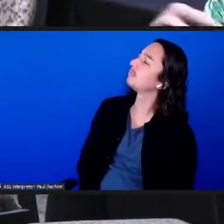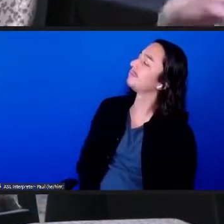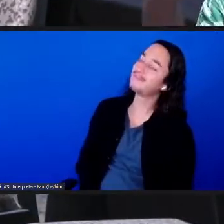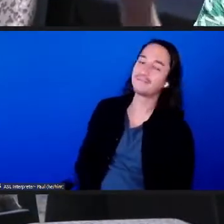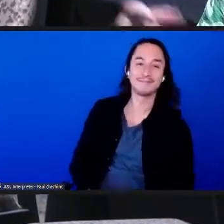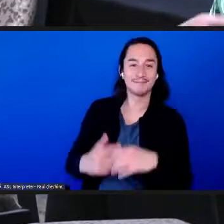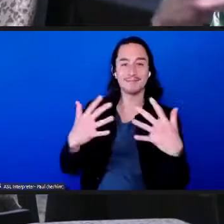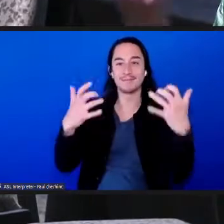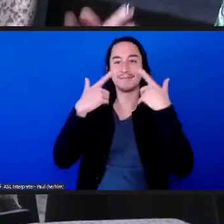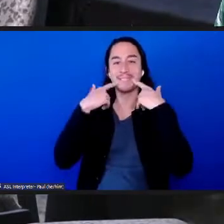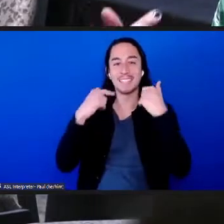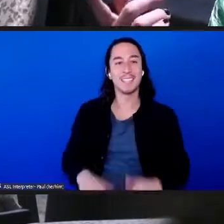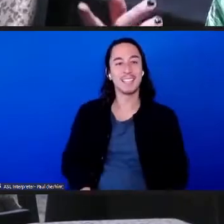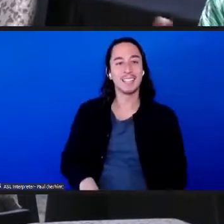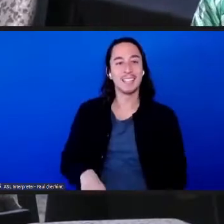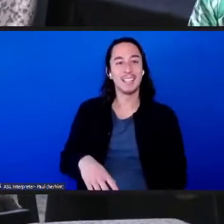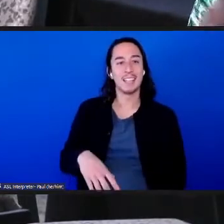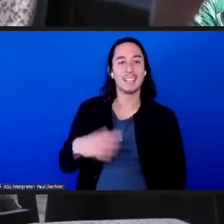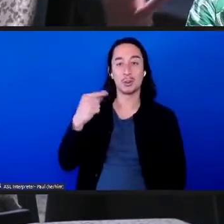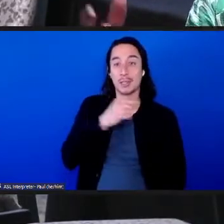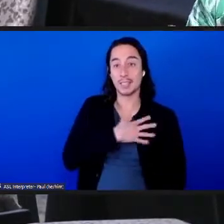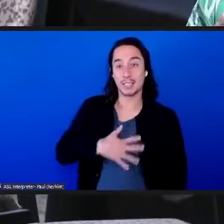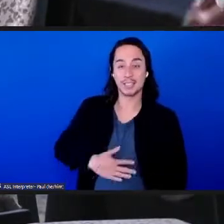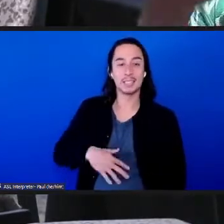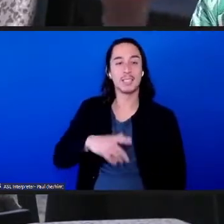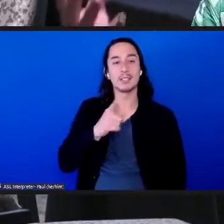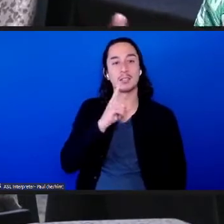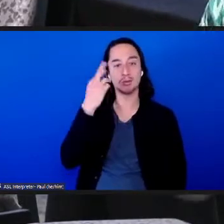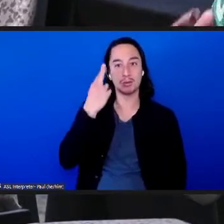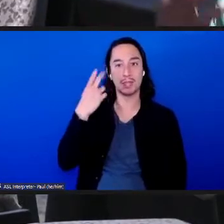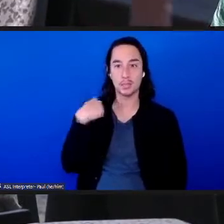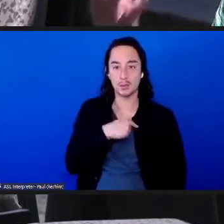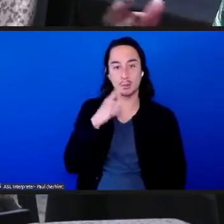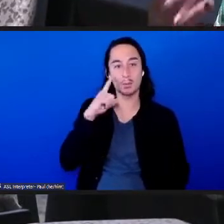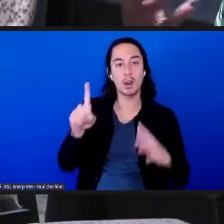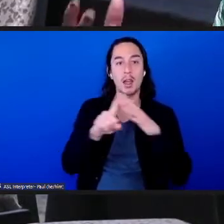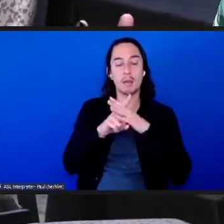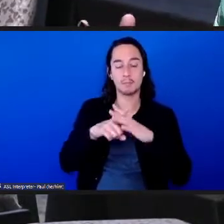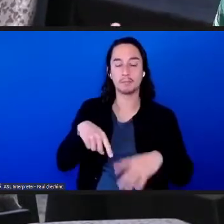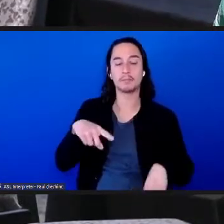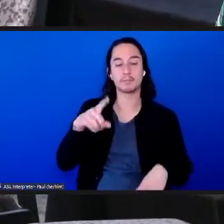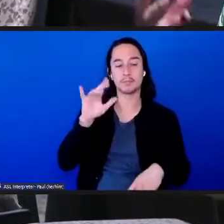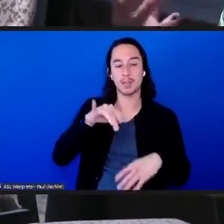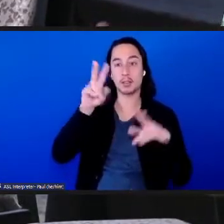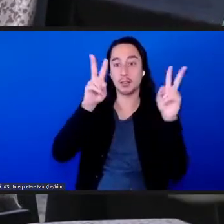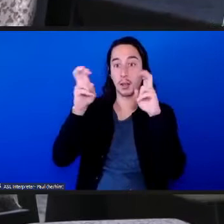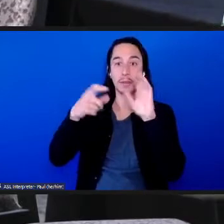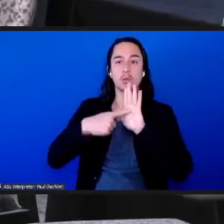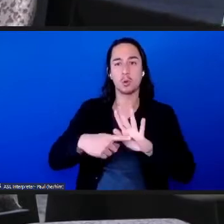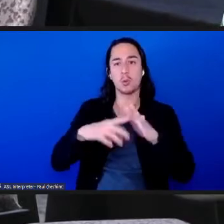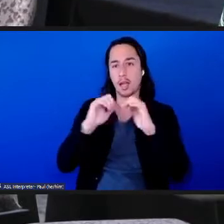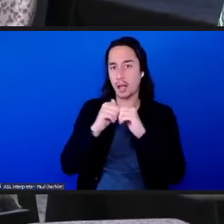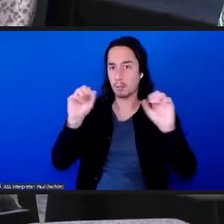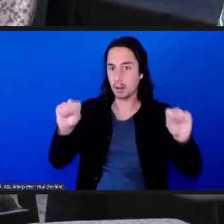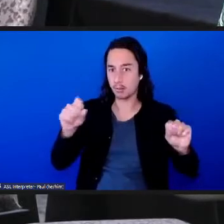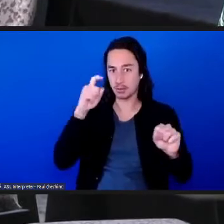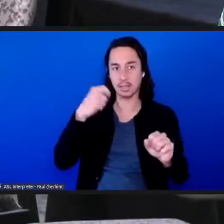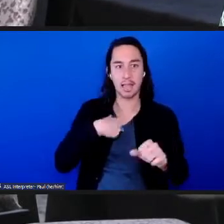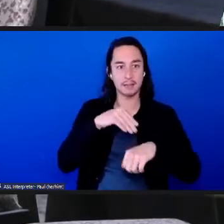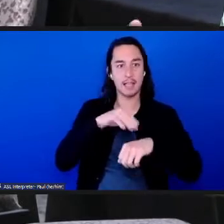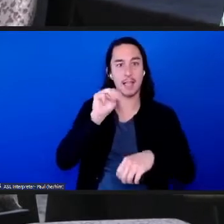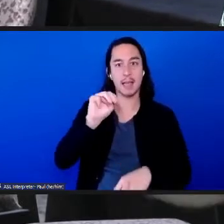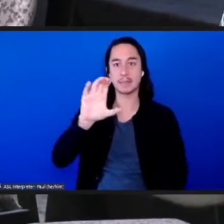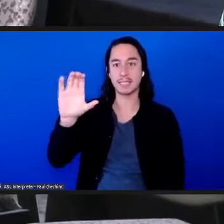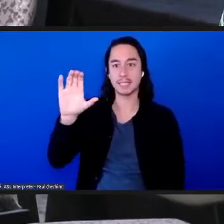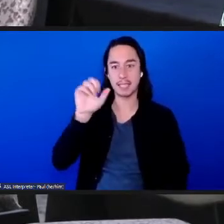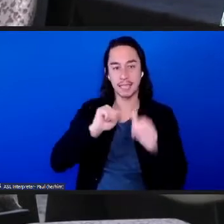what was the question? The reason we brought up the Jubilee for New Vision was to sort of show how it is possible, because that was at MCC Theater in New York City,